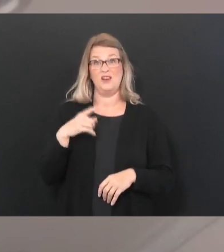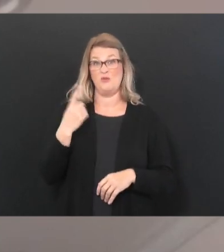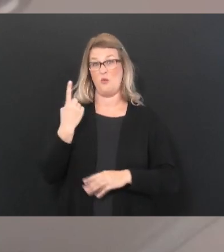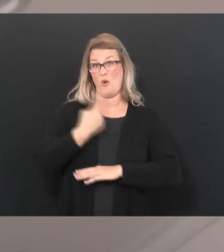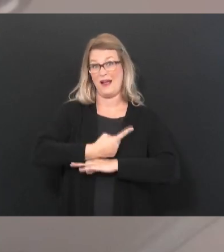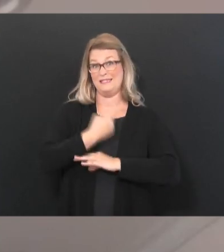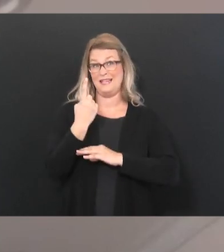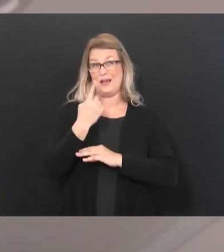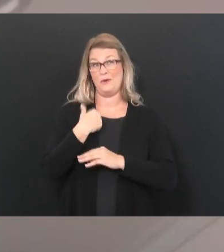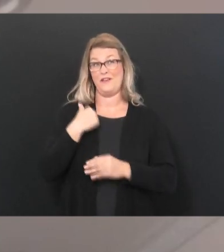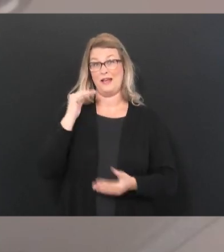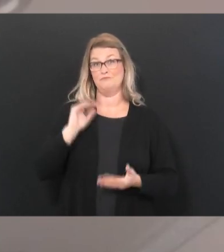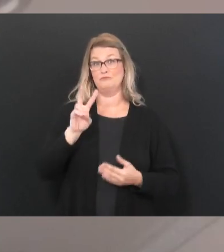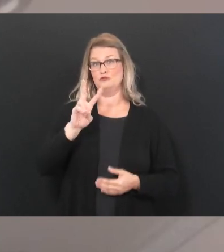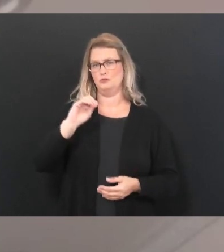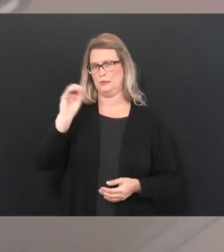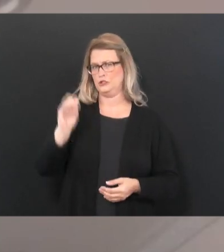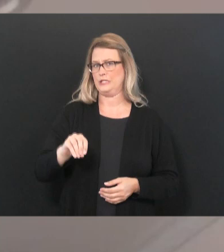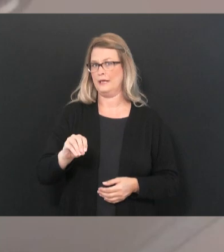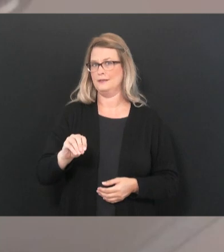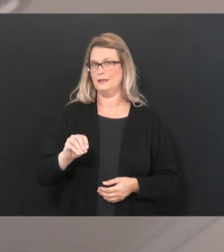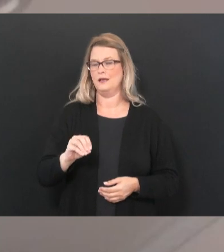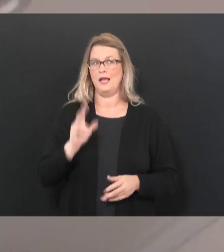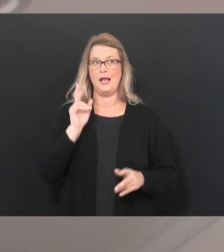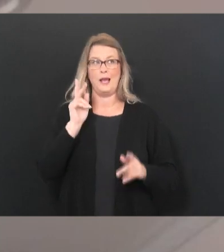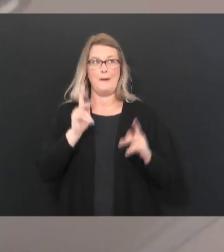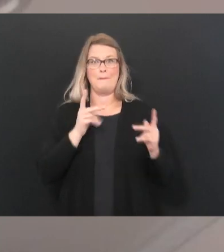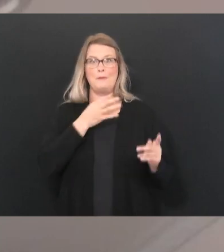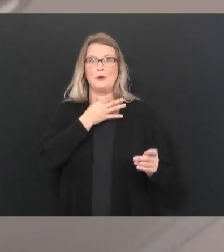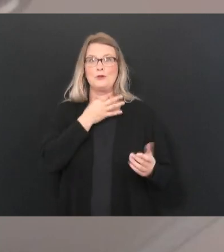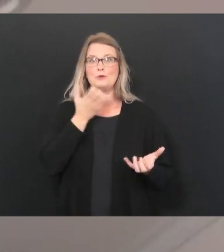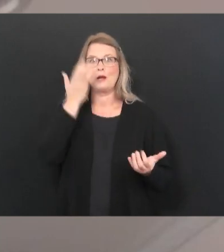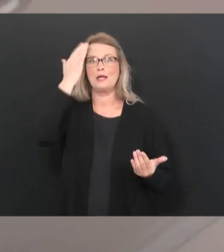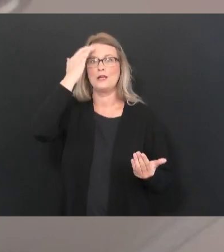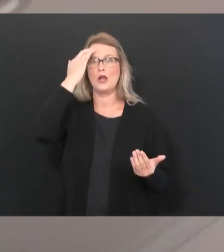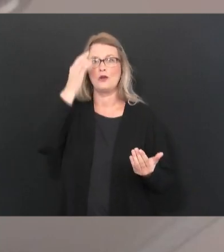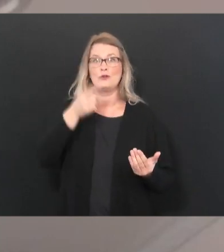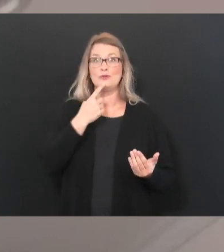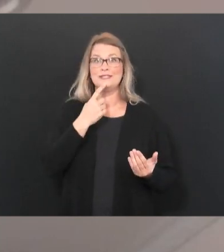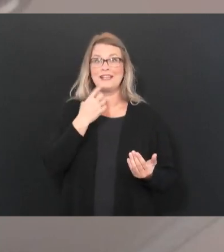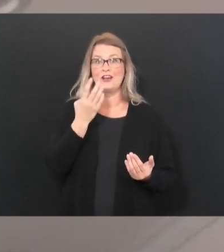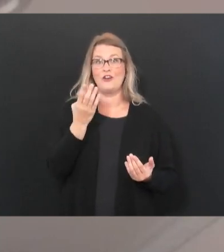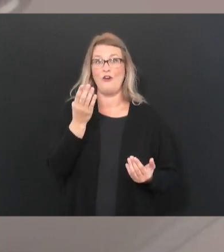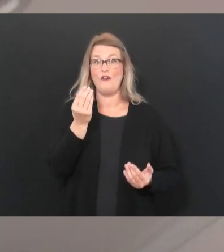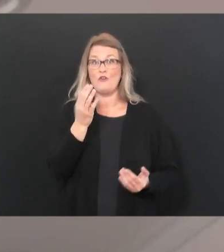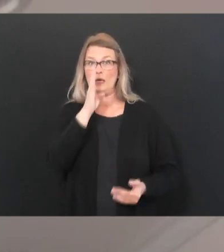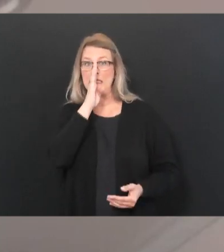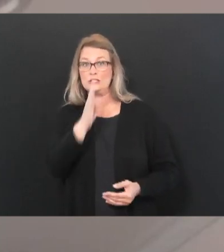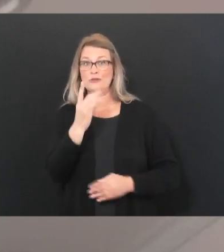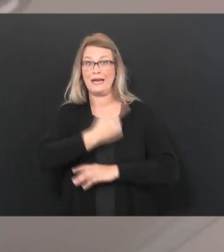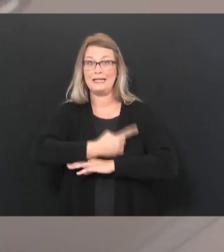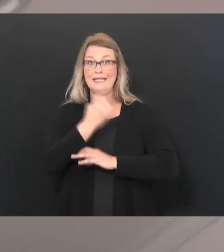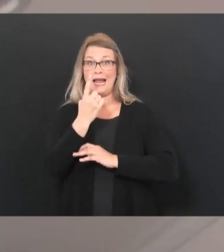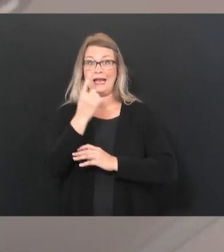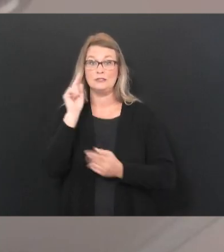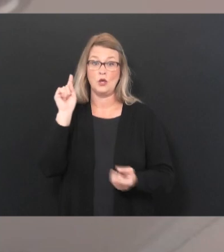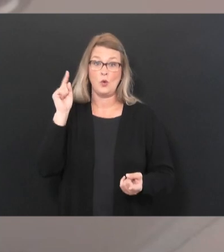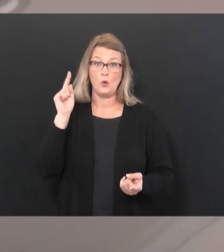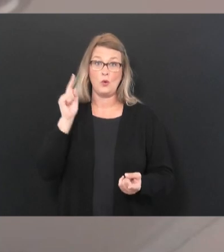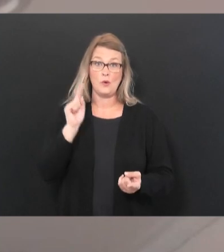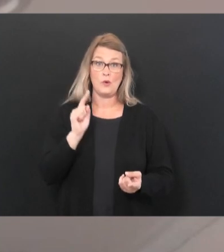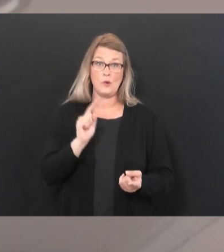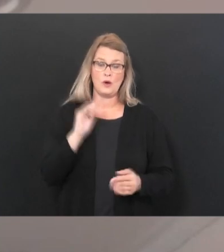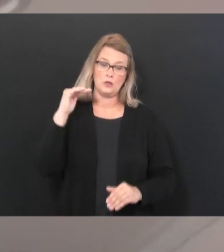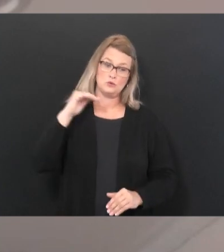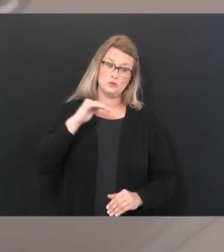conversion rate of 2%. And people are asking, well, you've said that 14 straight days of lower number of positive